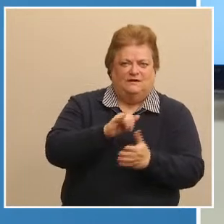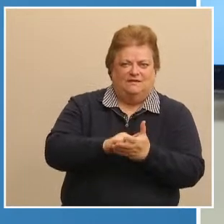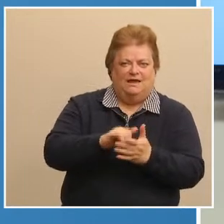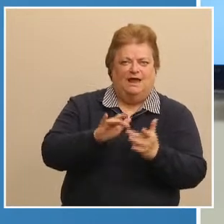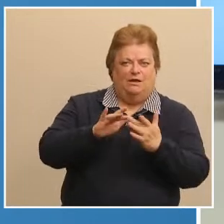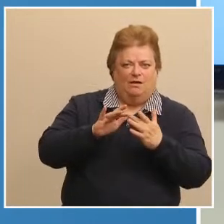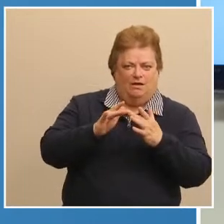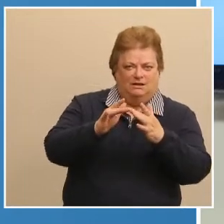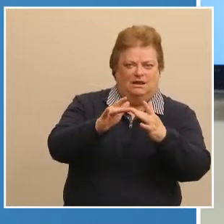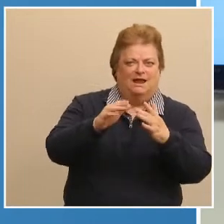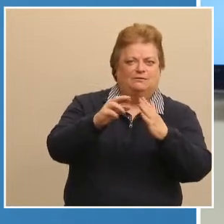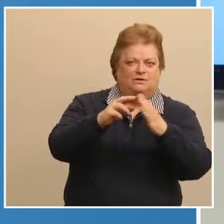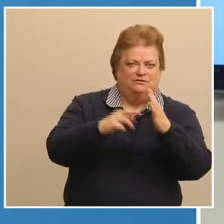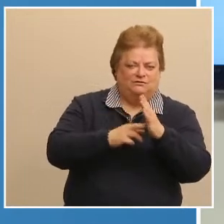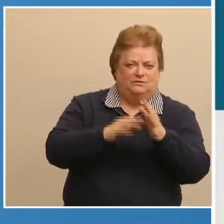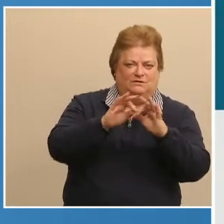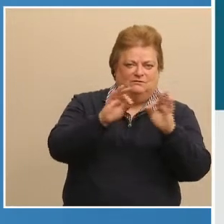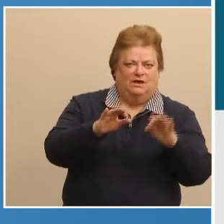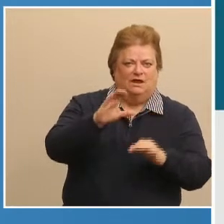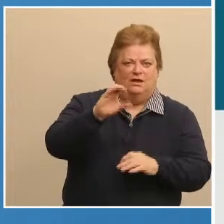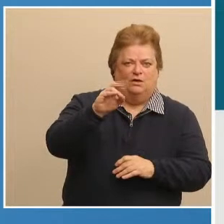online registration form at